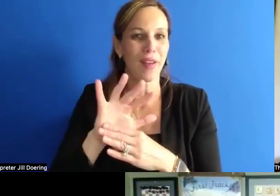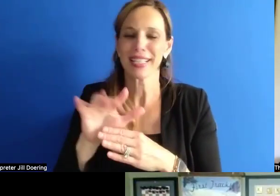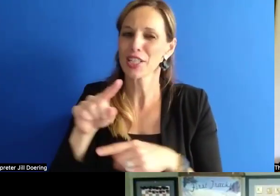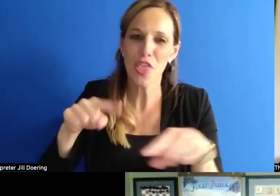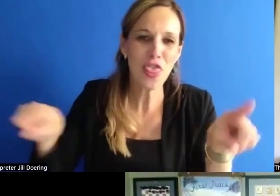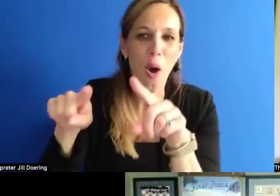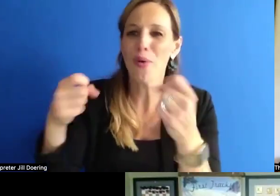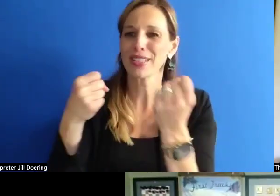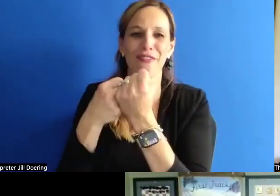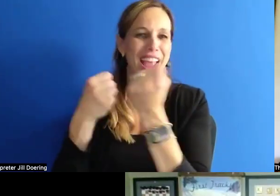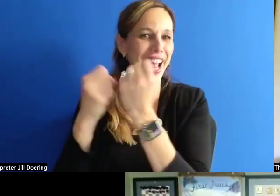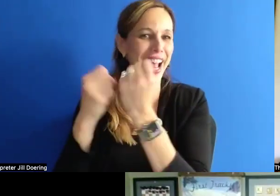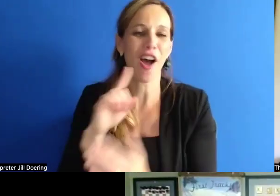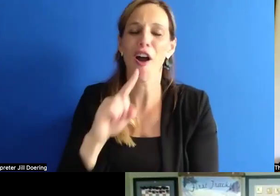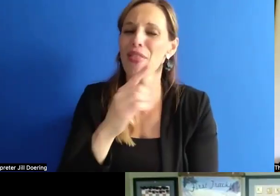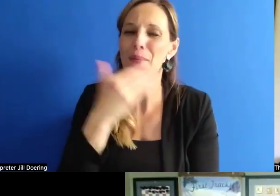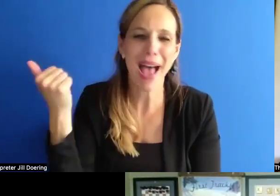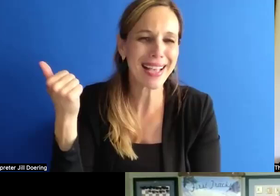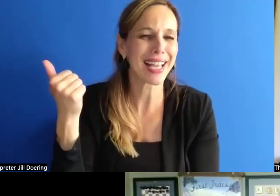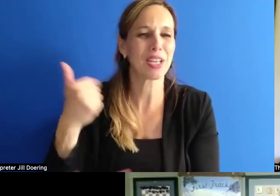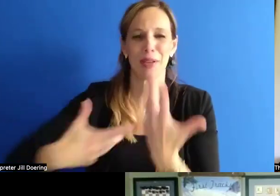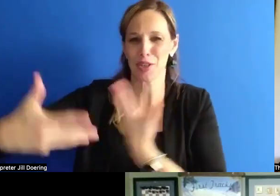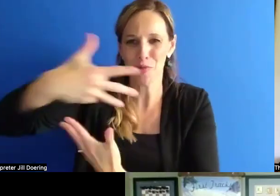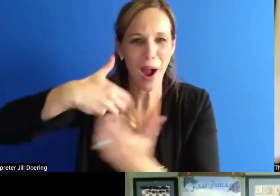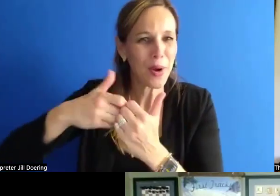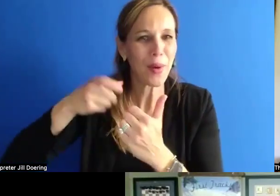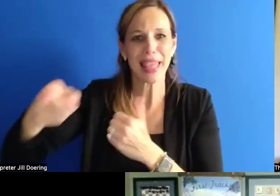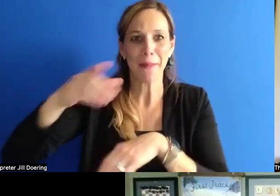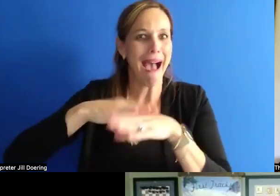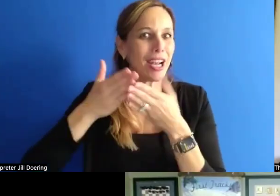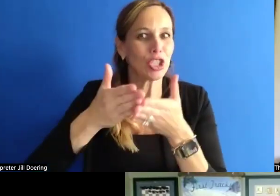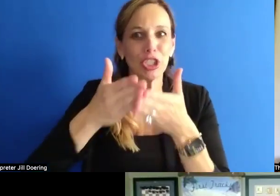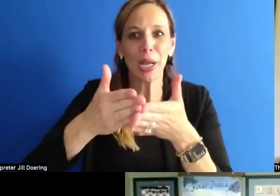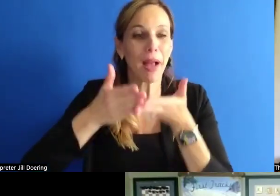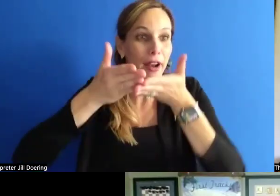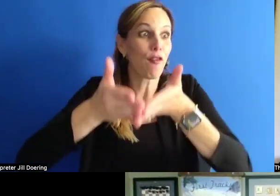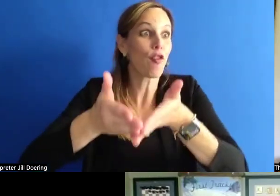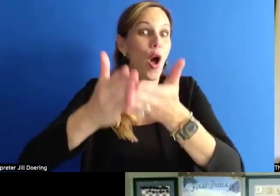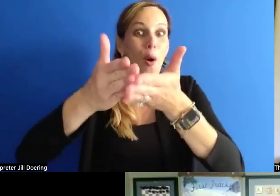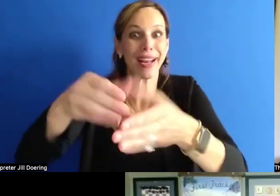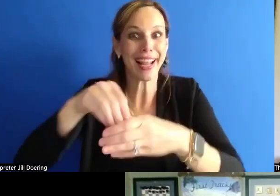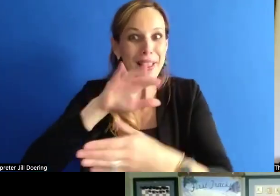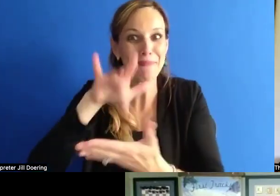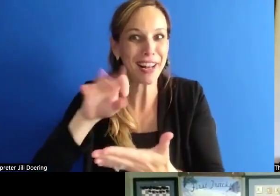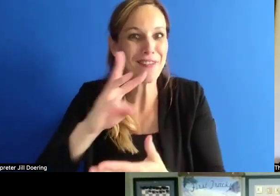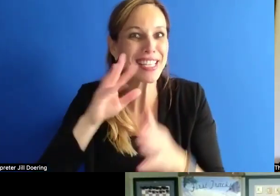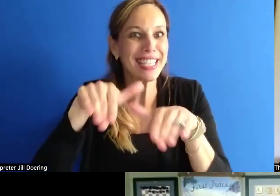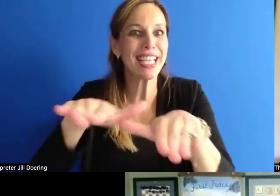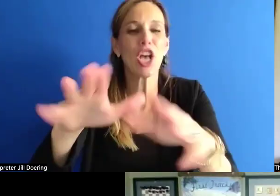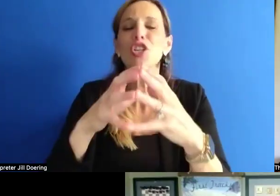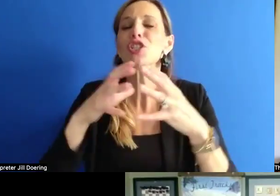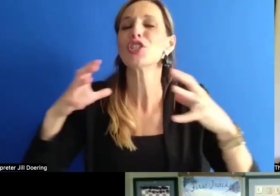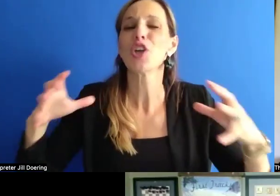by them on this ship floating in the middle of the sea, it was just so much joy and so much love. I swear we